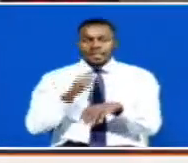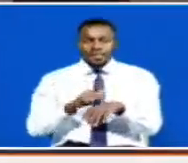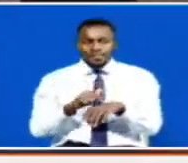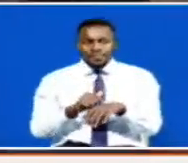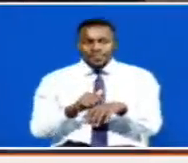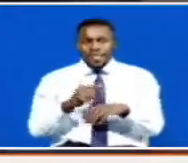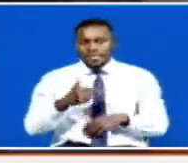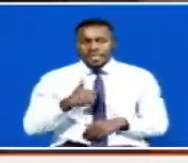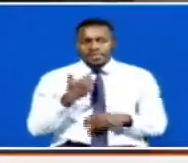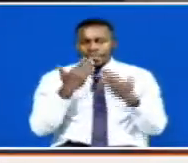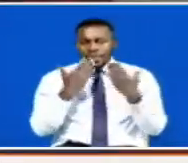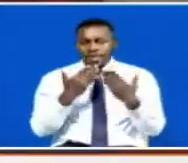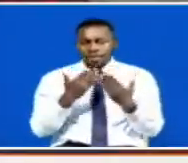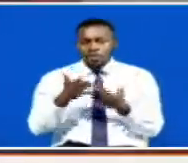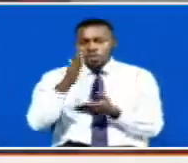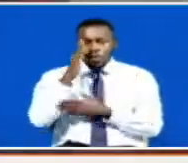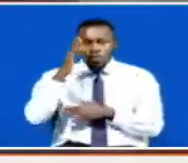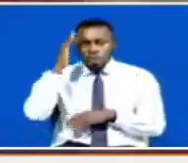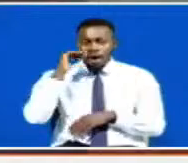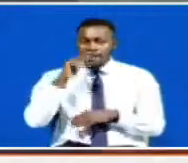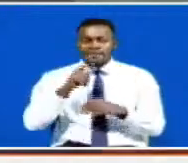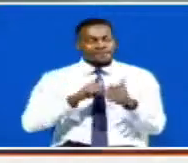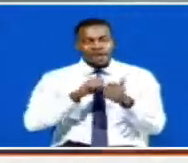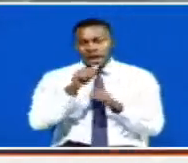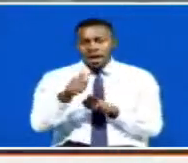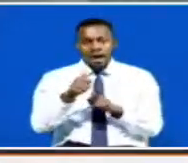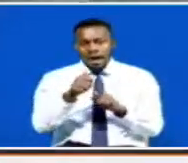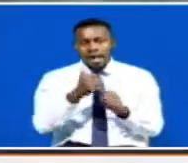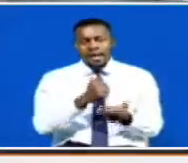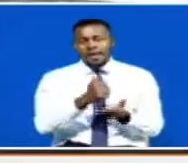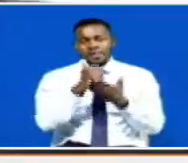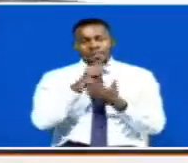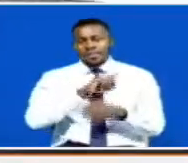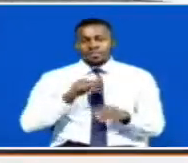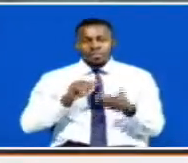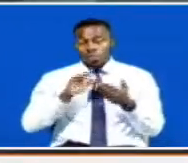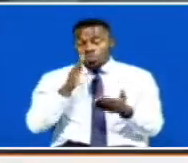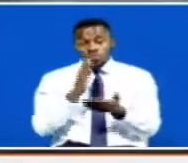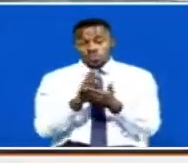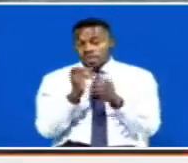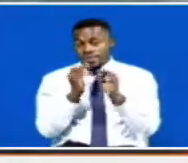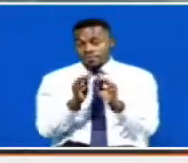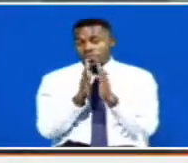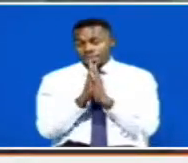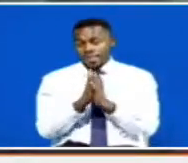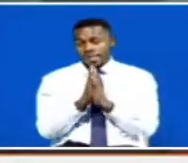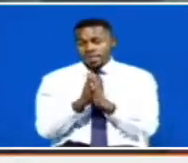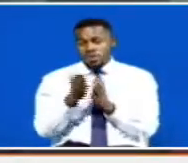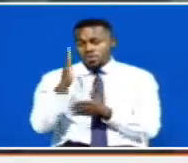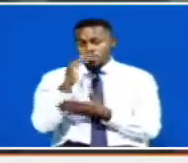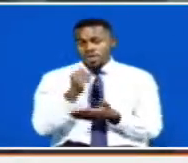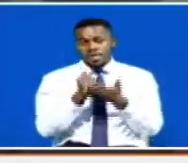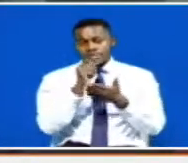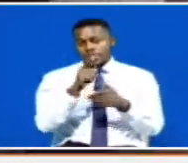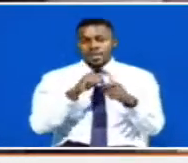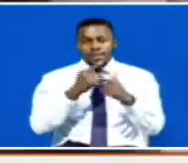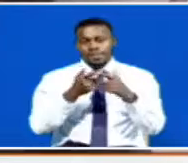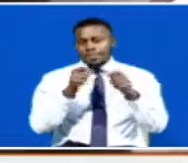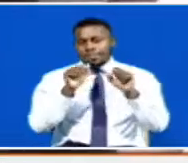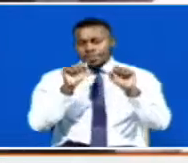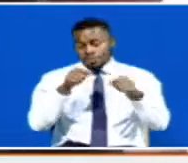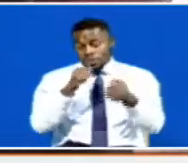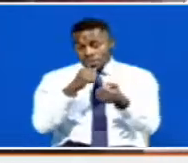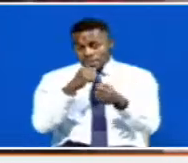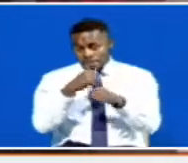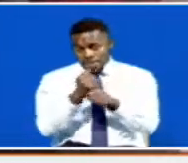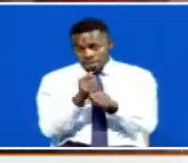kwa umbali huu ambao umetuleta. Hakika kweli ukimweka Mungu mbele katika kila jambo, kwa kweli anaweza fanikisha mambo yako yote.